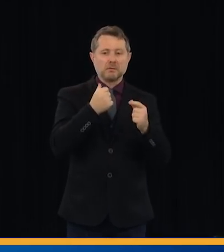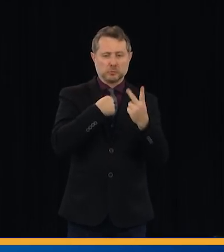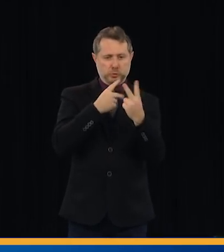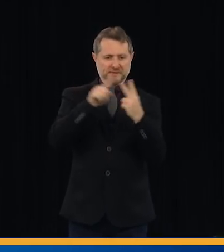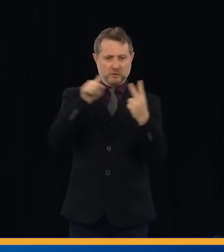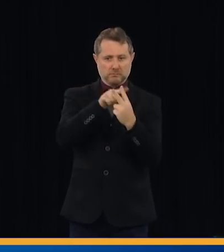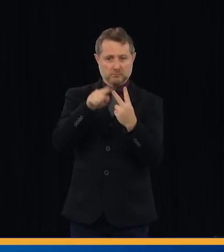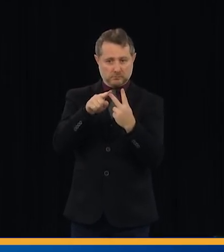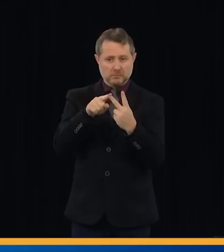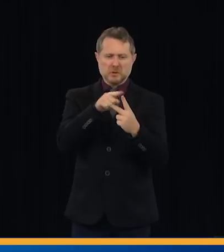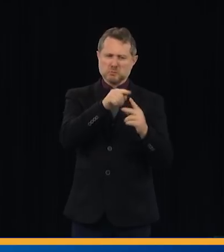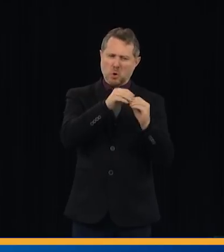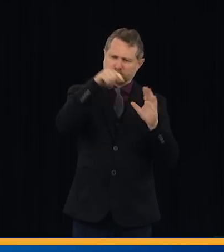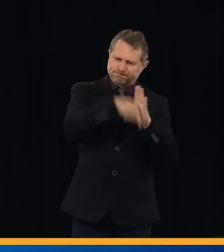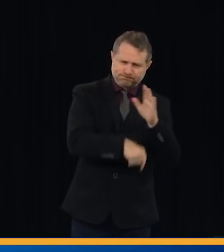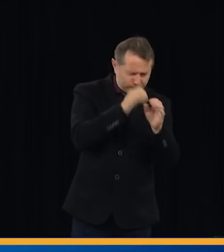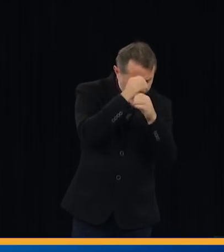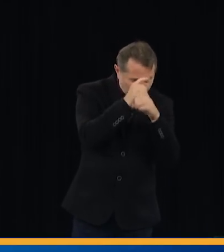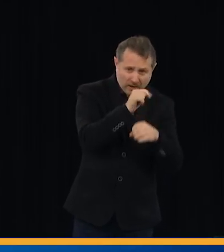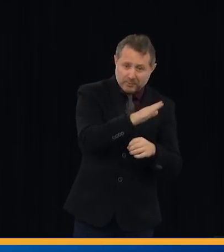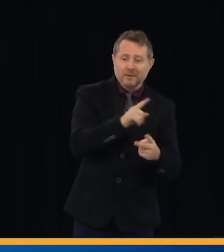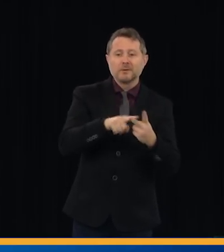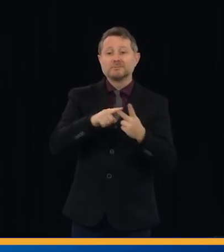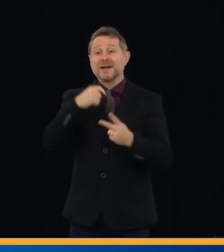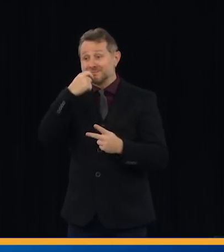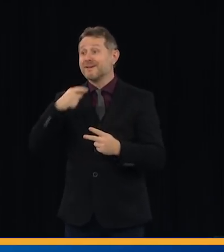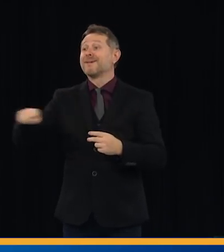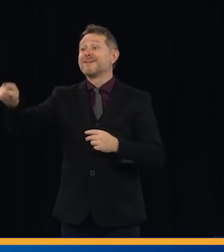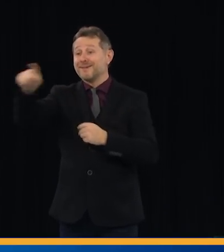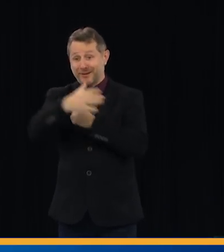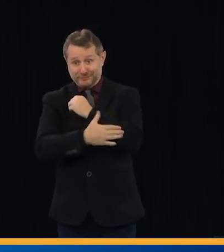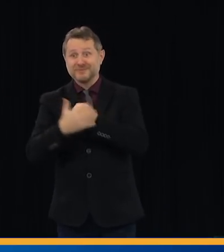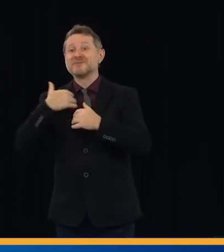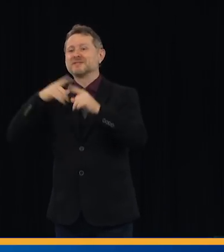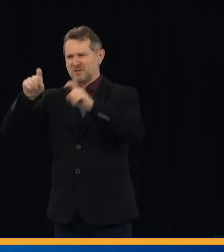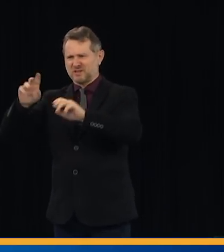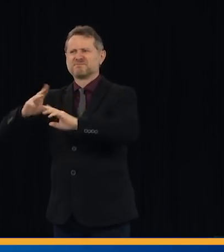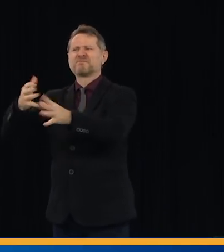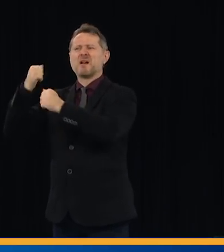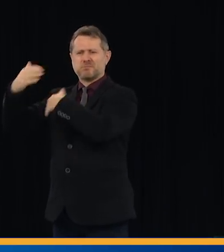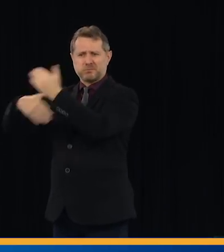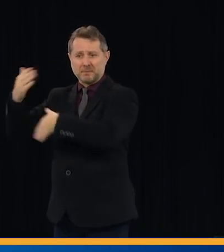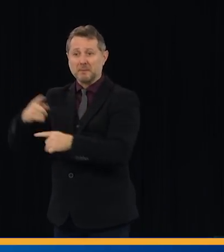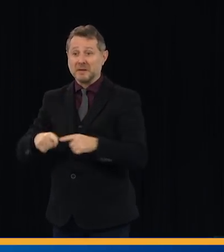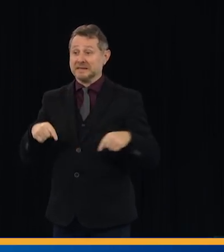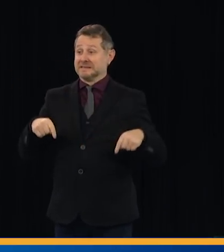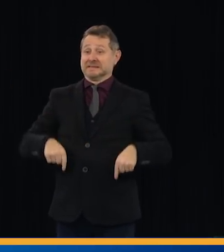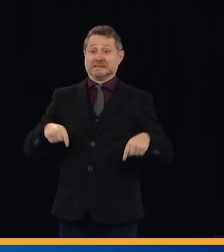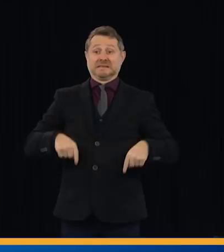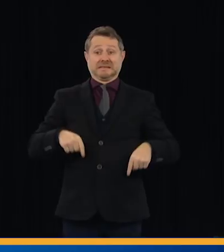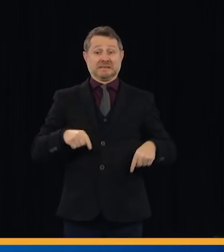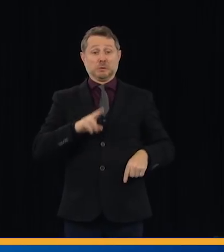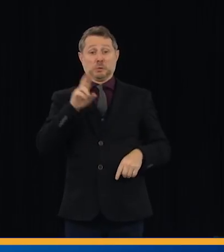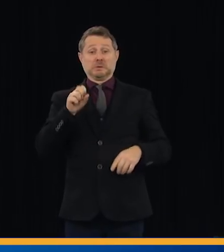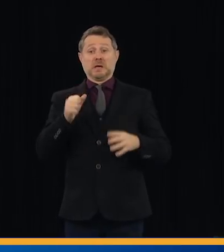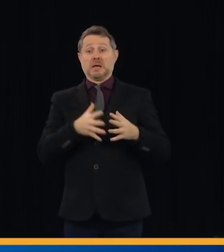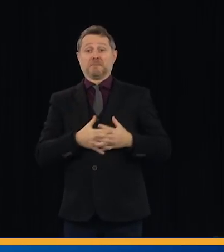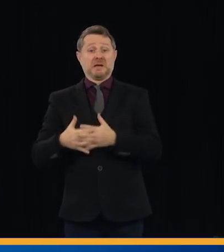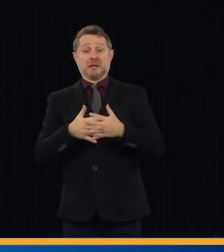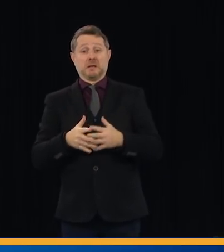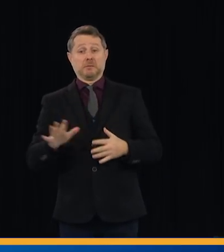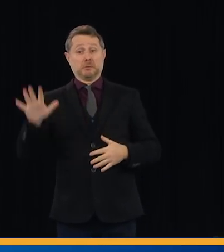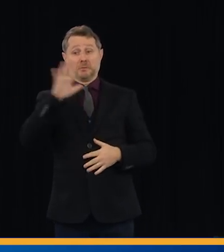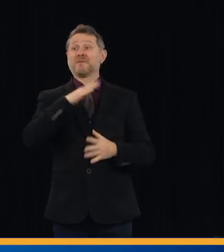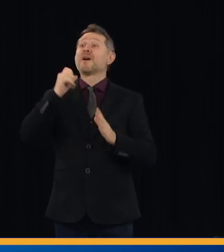tests, developing home tests. We have a rigorous approval process through